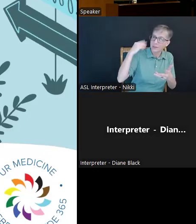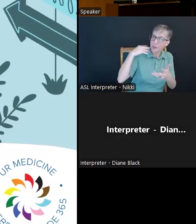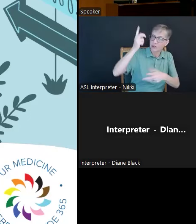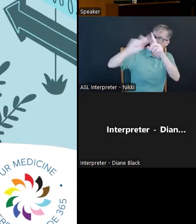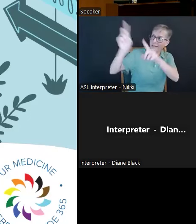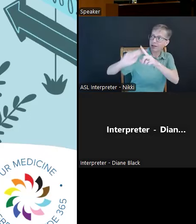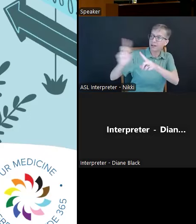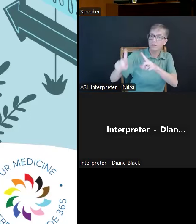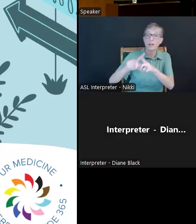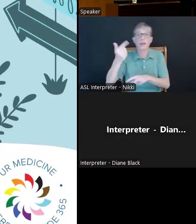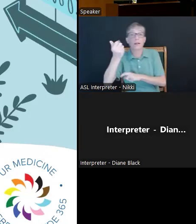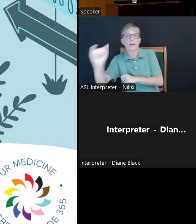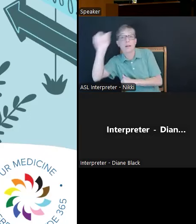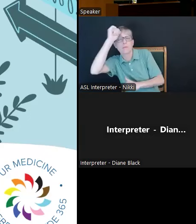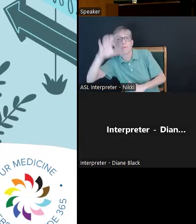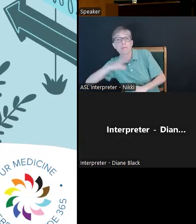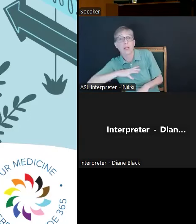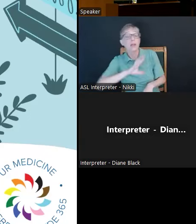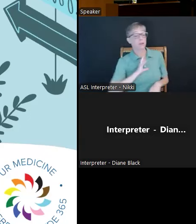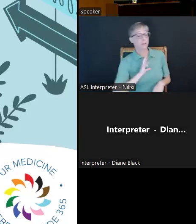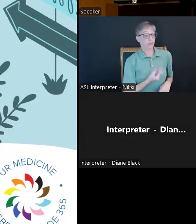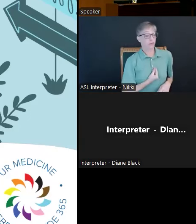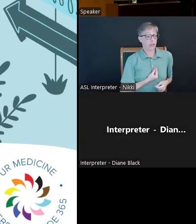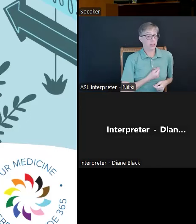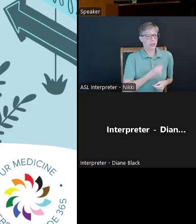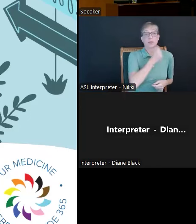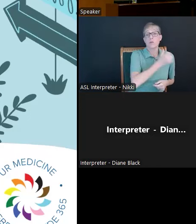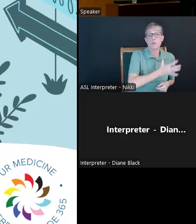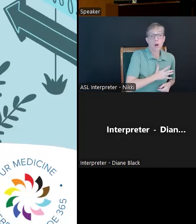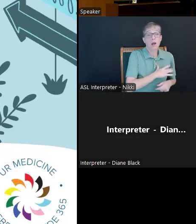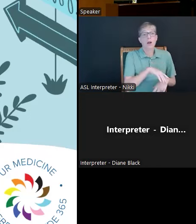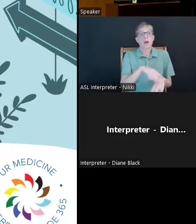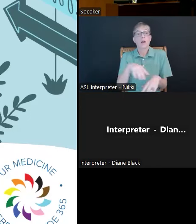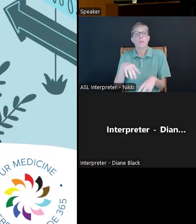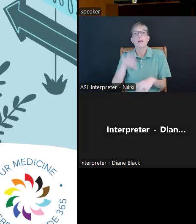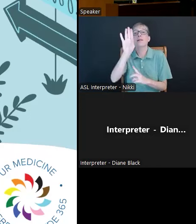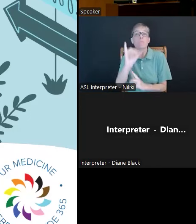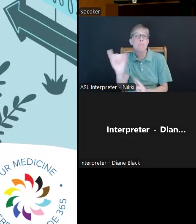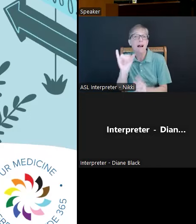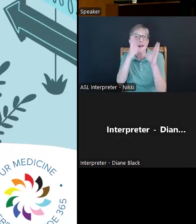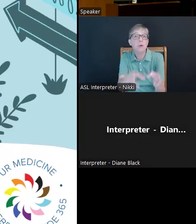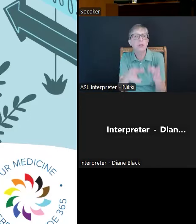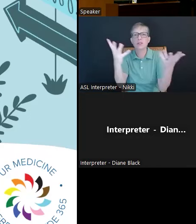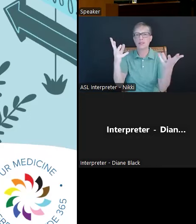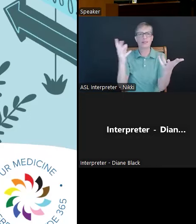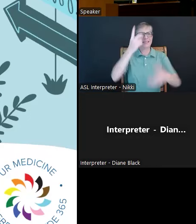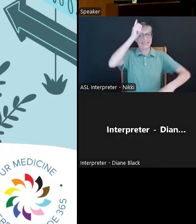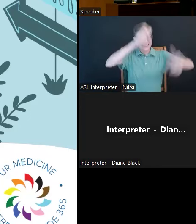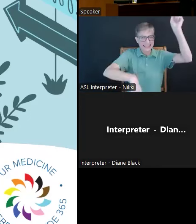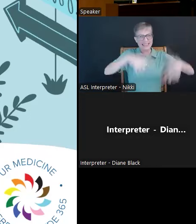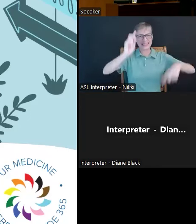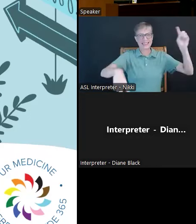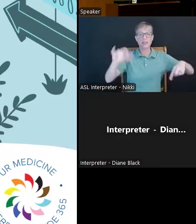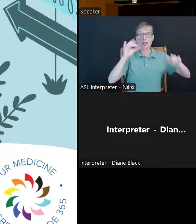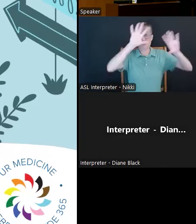a bisexual individual, these are all different experiences. And if we just lump people together, we're losing their essence. And so